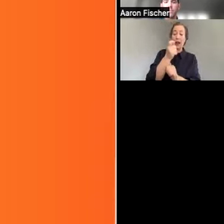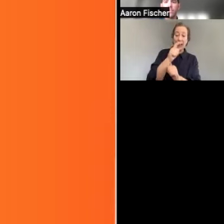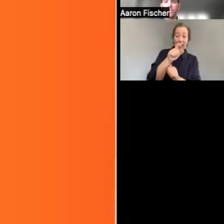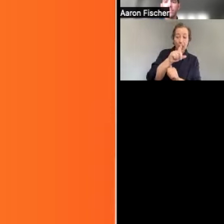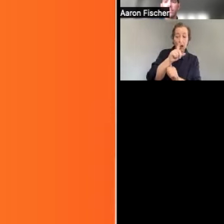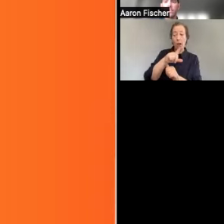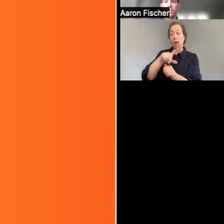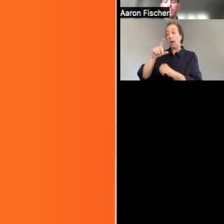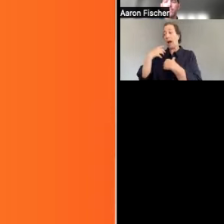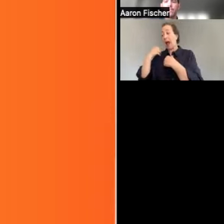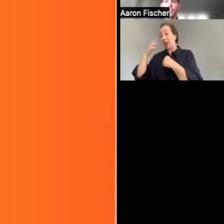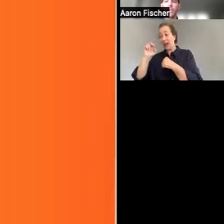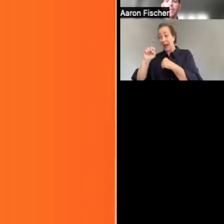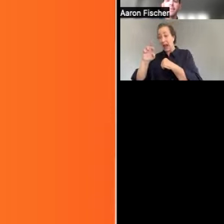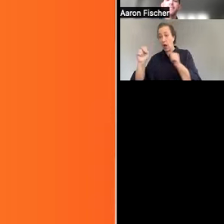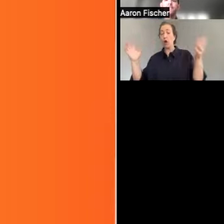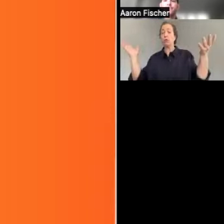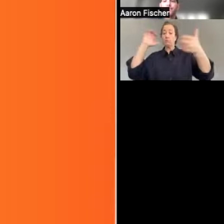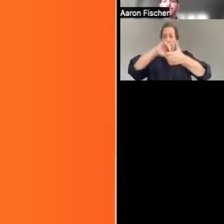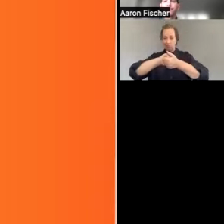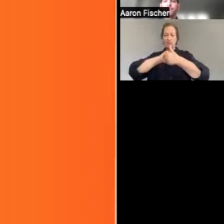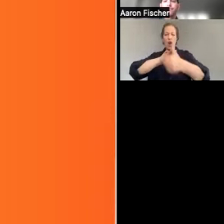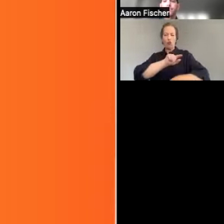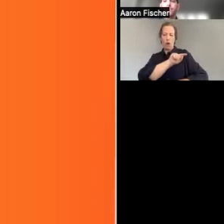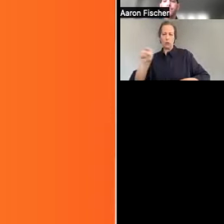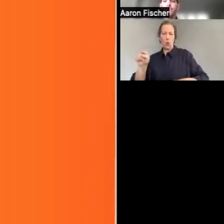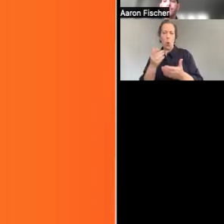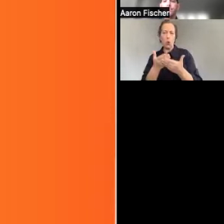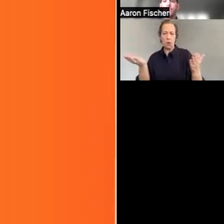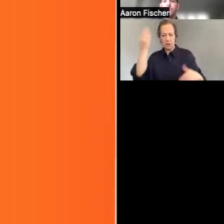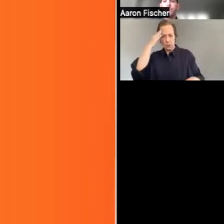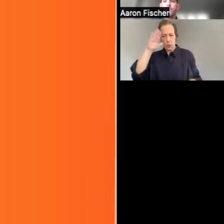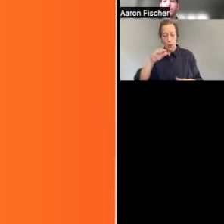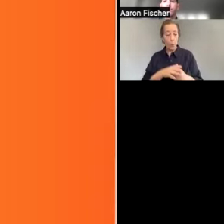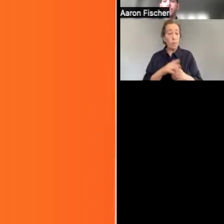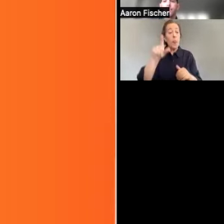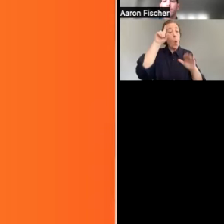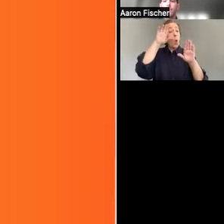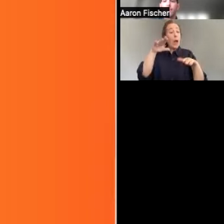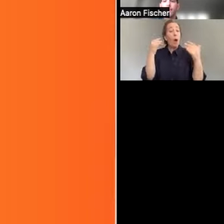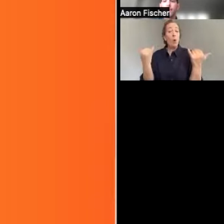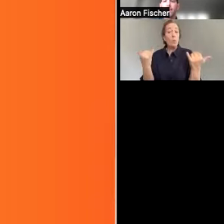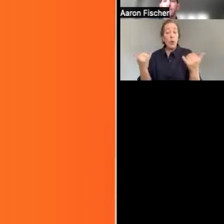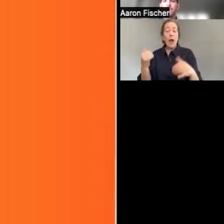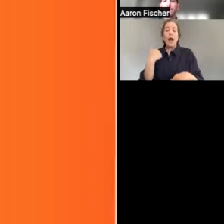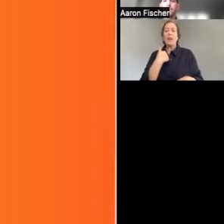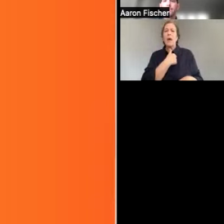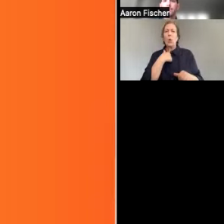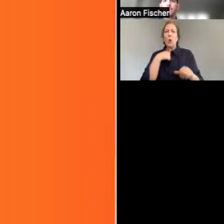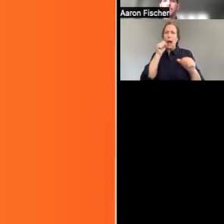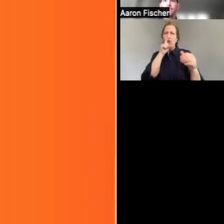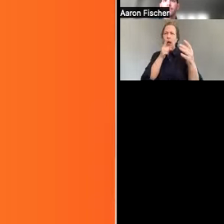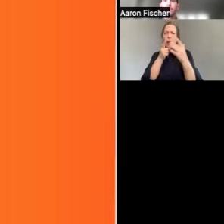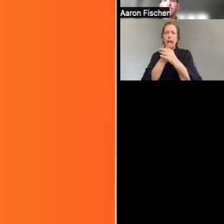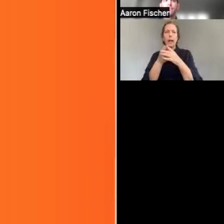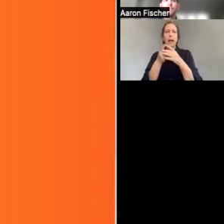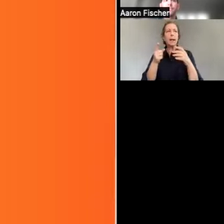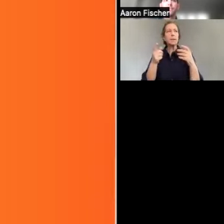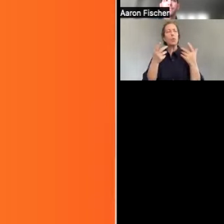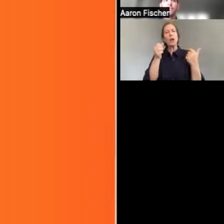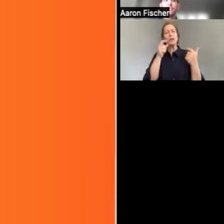always come together to address. And what we're hoping that we can get across in this webinar series is really building up to,